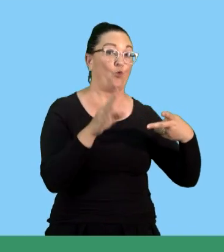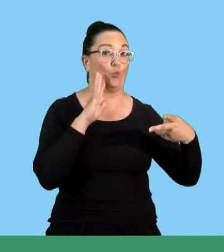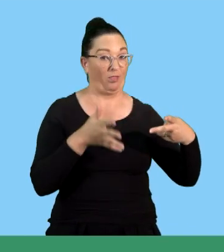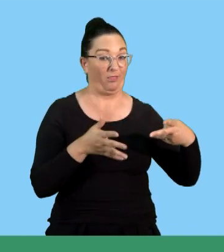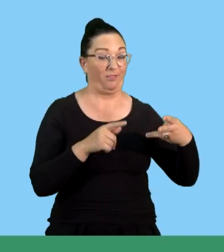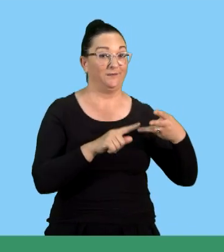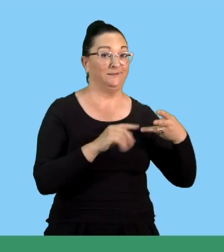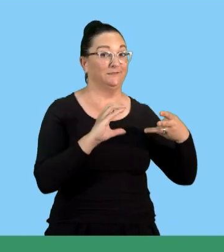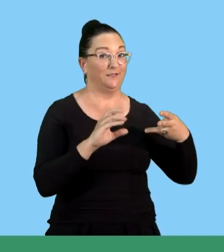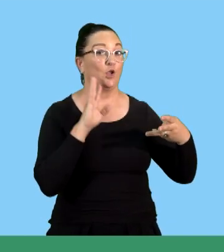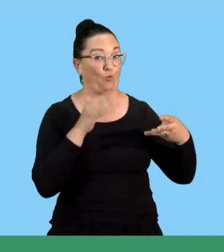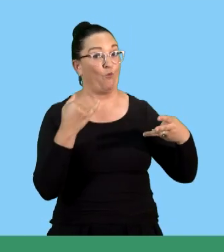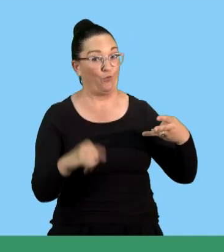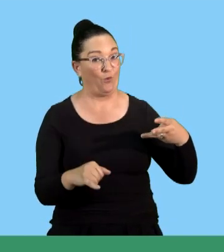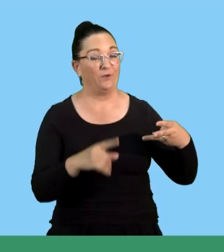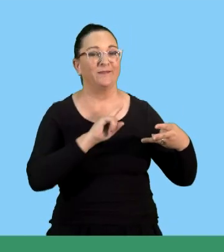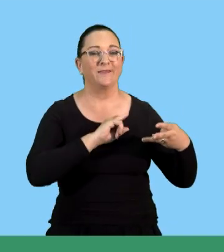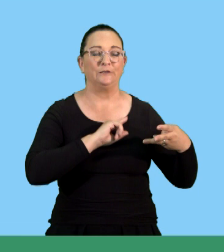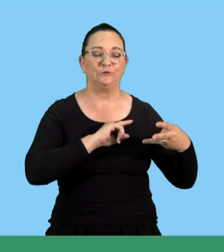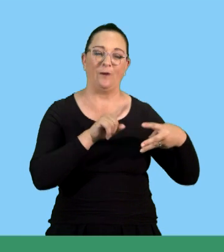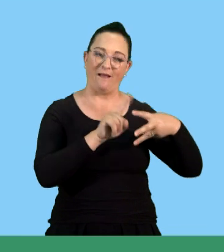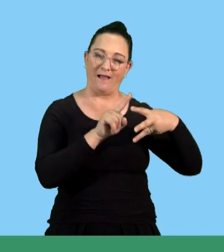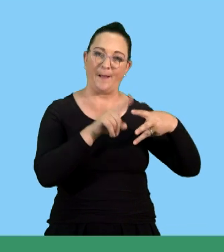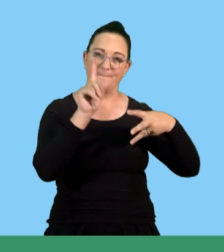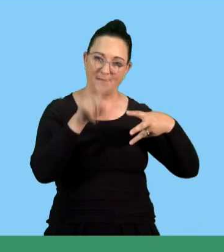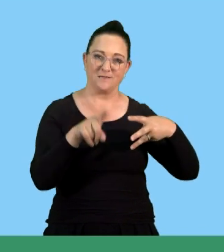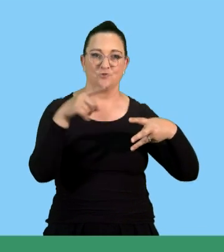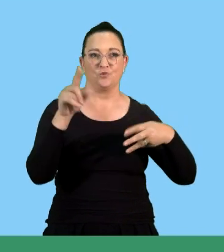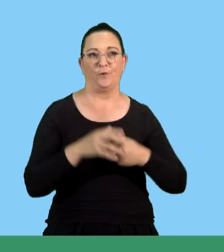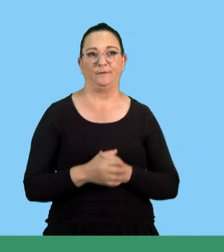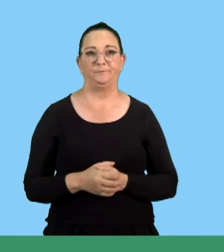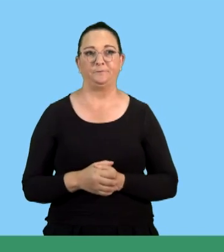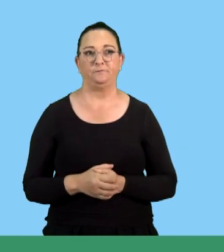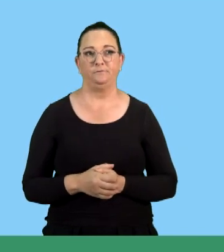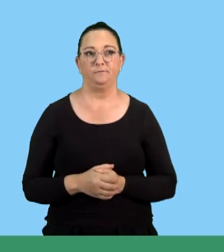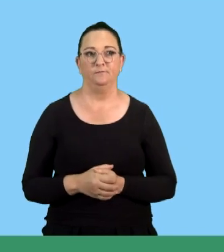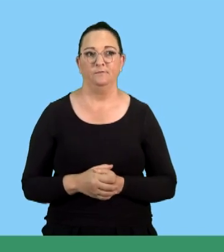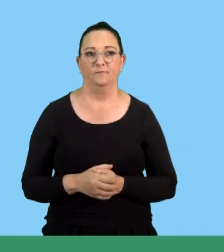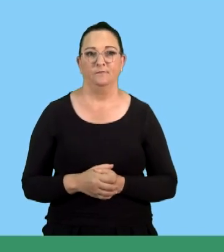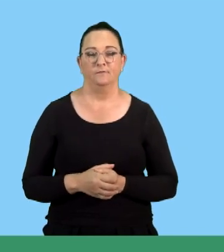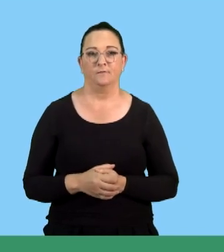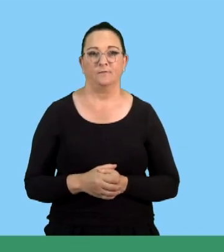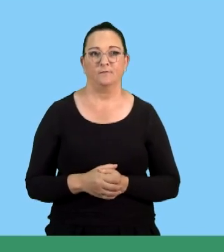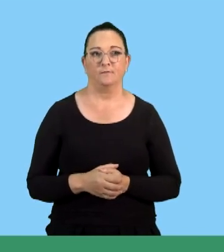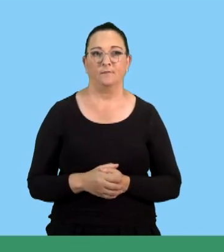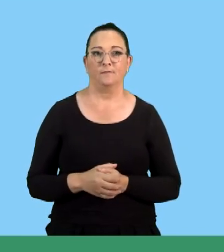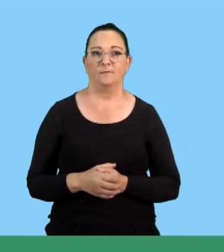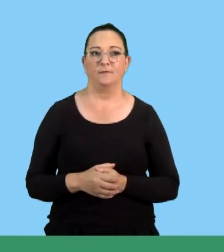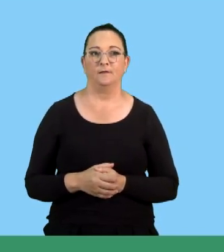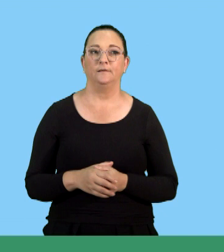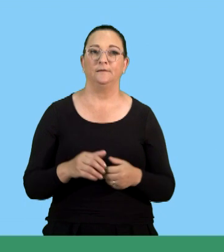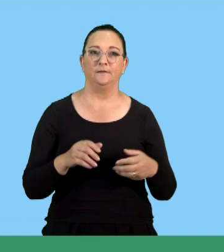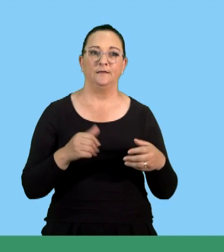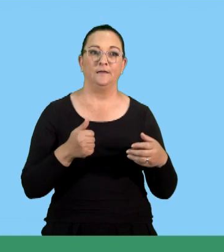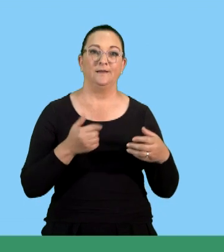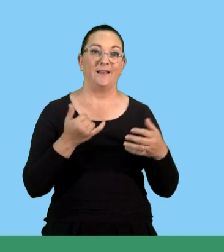is going to be incorrect as well as C. So we don't want that. So we're going to go through that again, and then so that we understand.